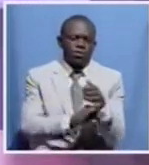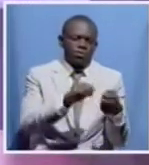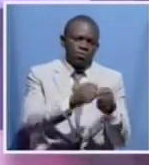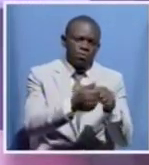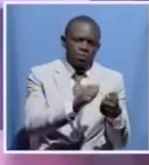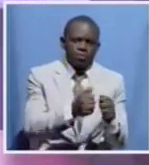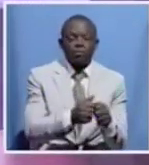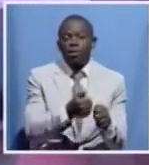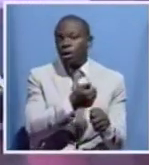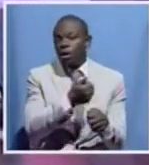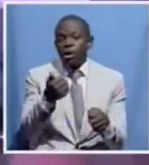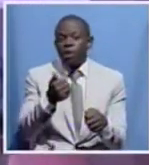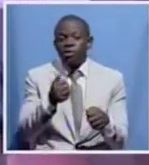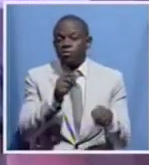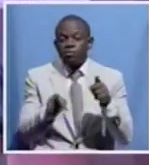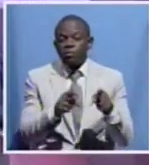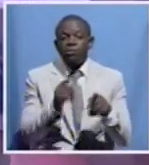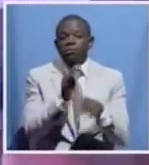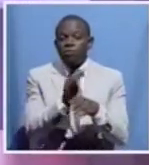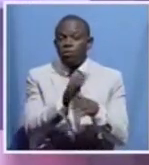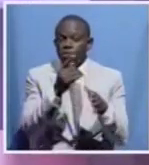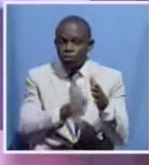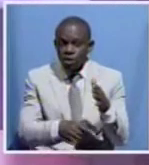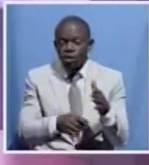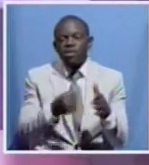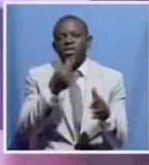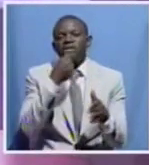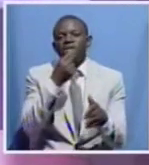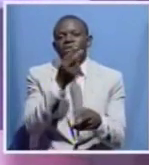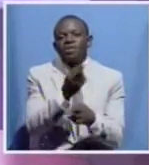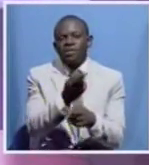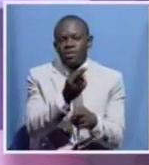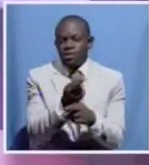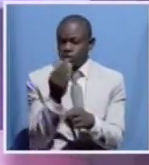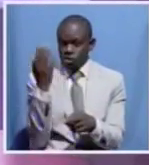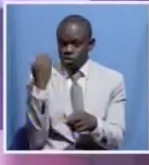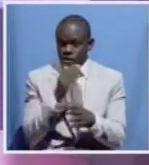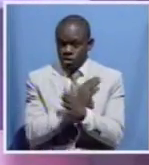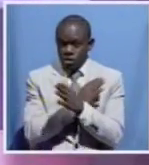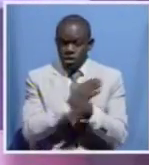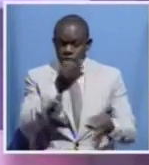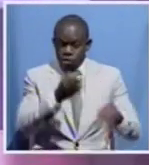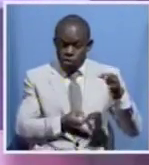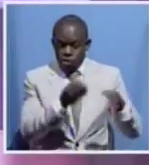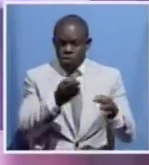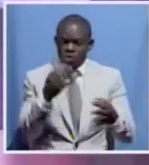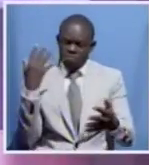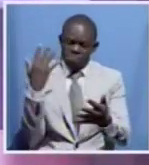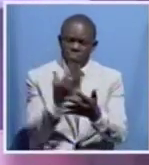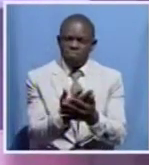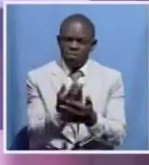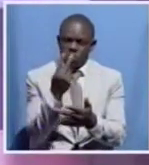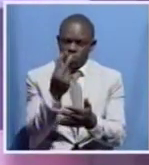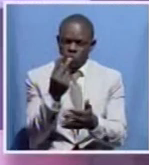at the back of a court judgment sentencing a gay couple to 15 years in prison. This was followed by a sharp reaction by the United